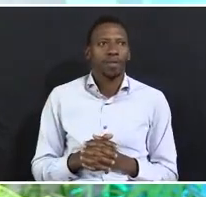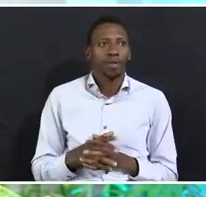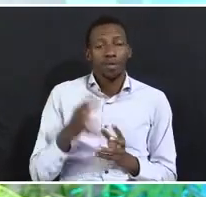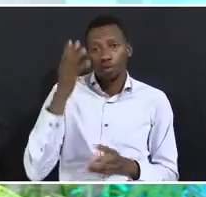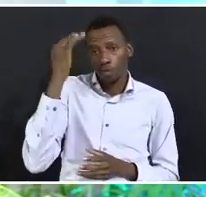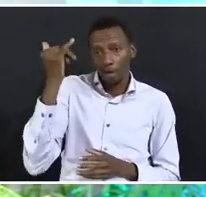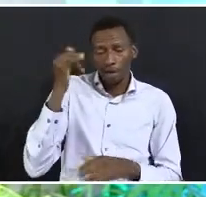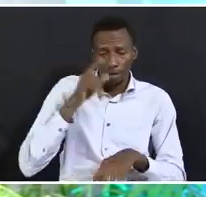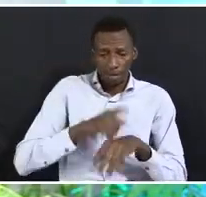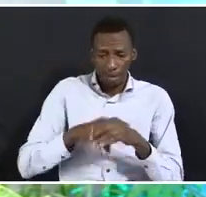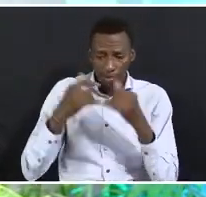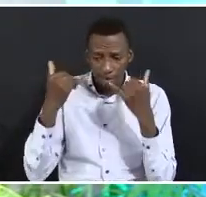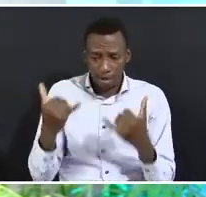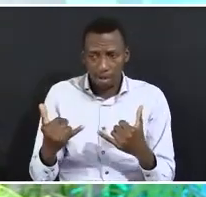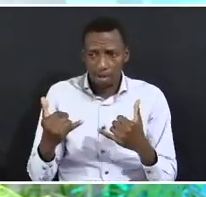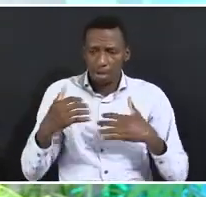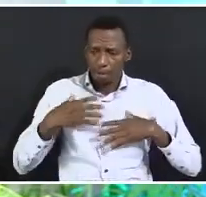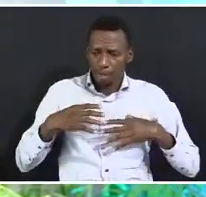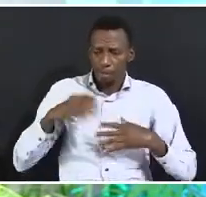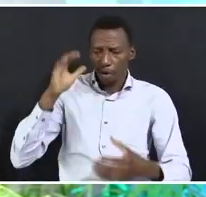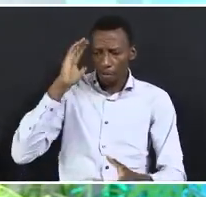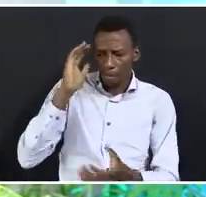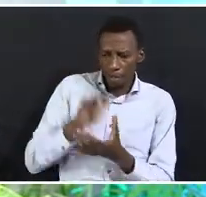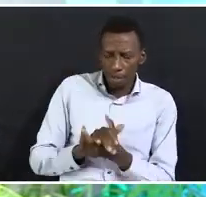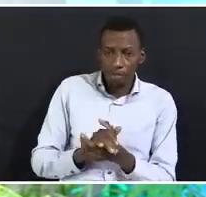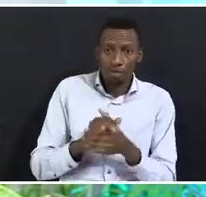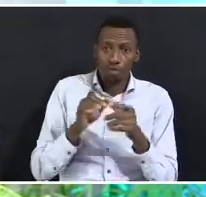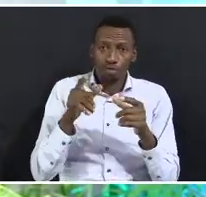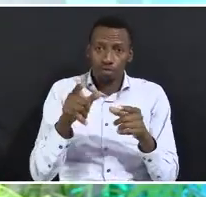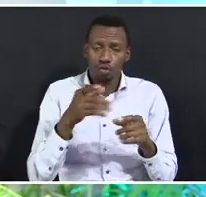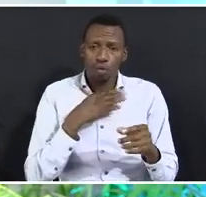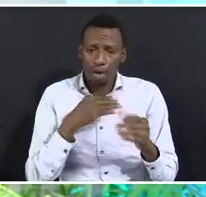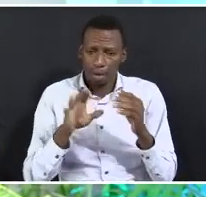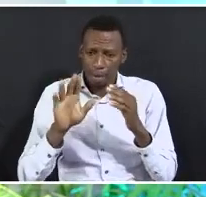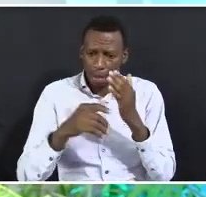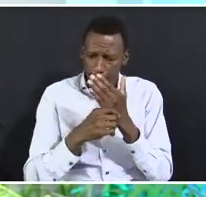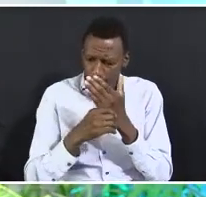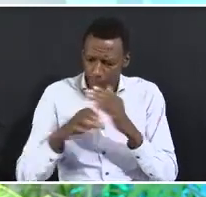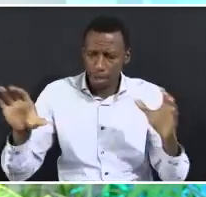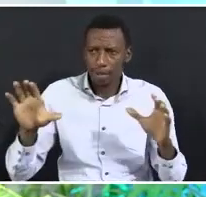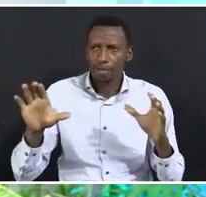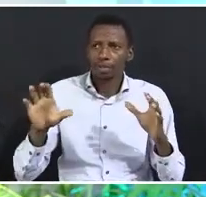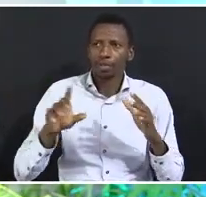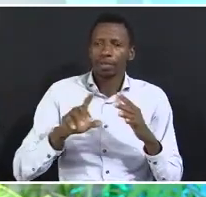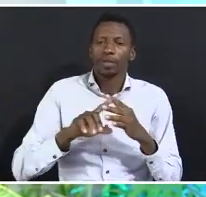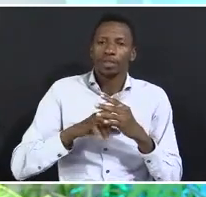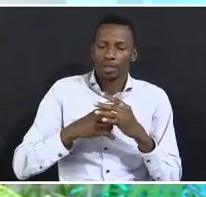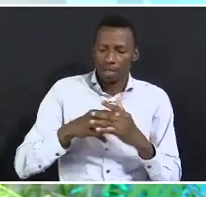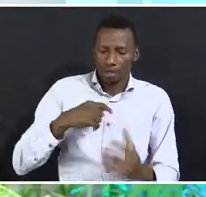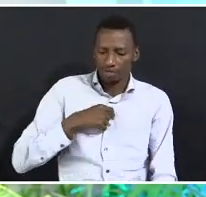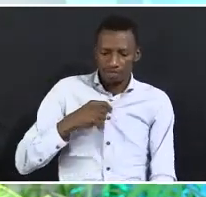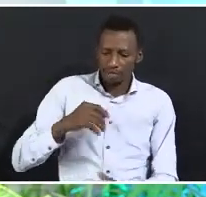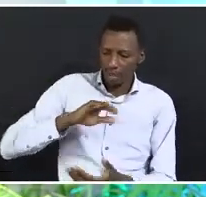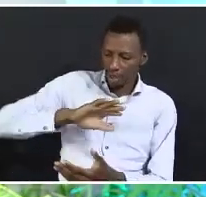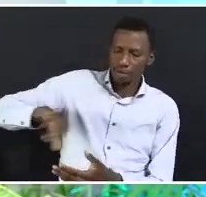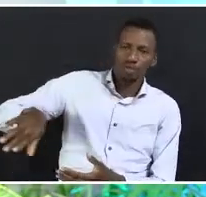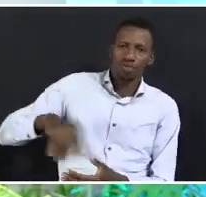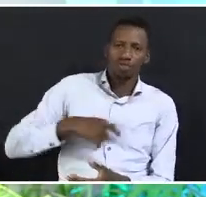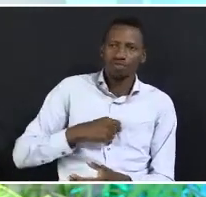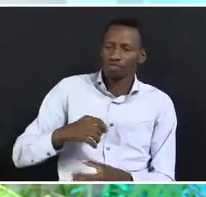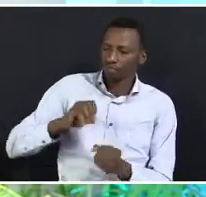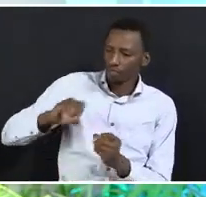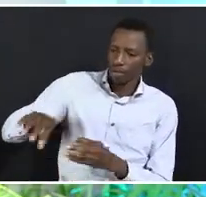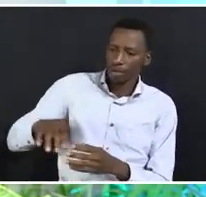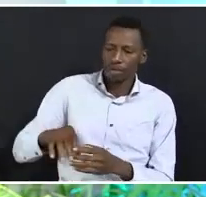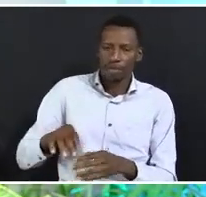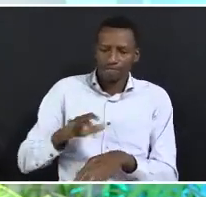this generation, people believe that if you want to be famous, then just begin to walk naked. And there will be men